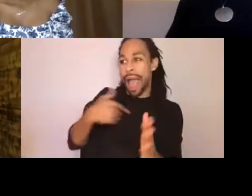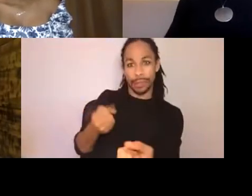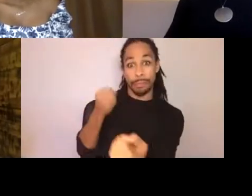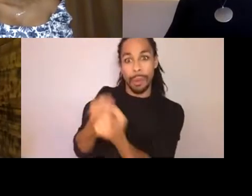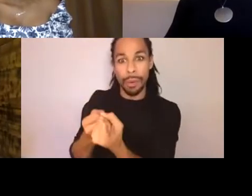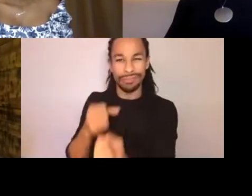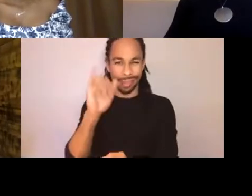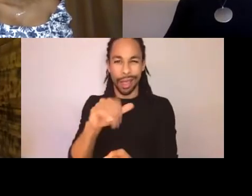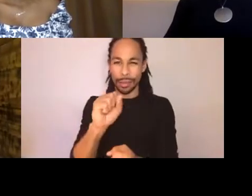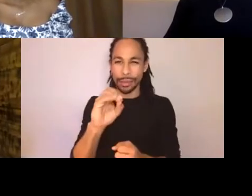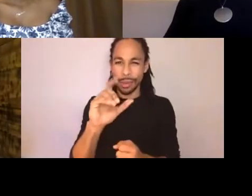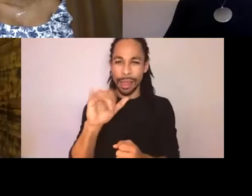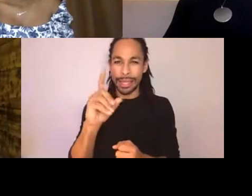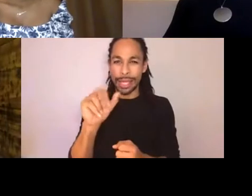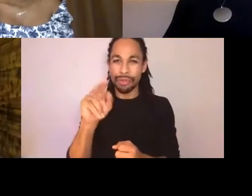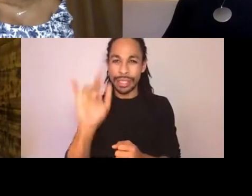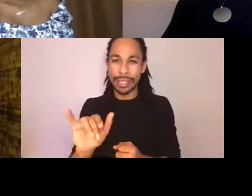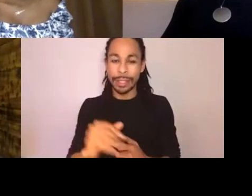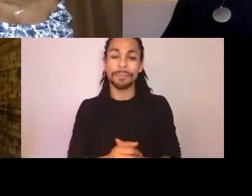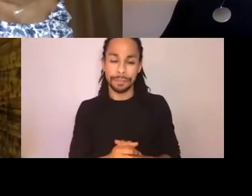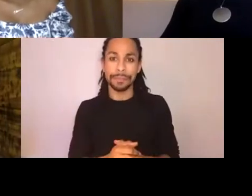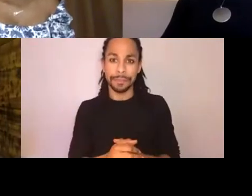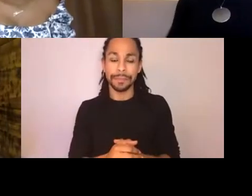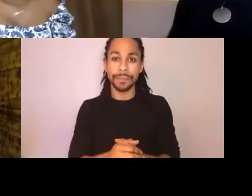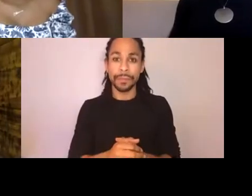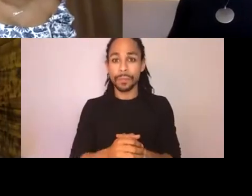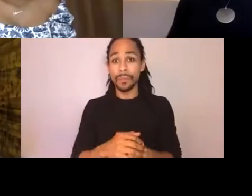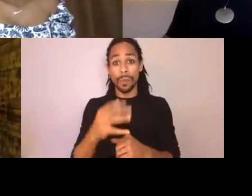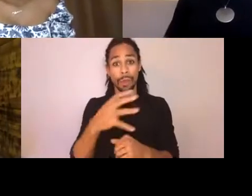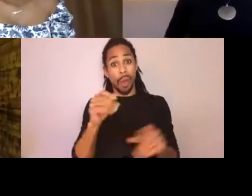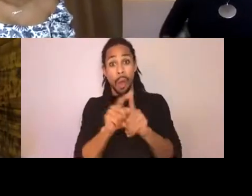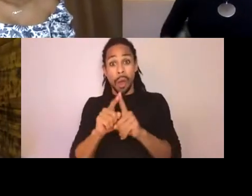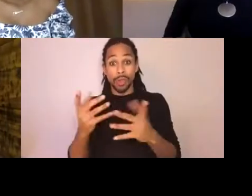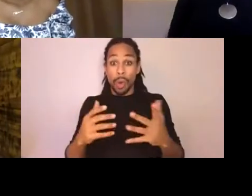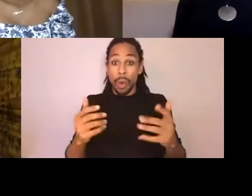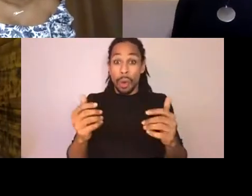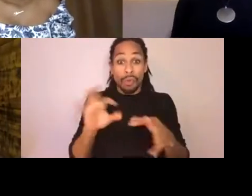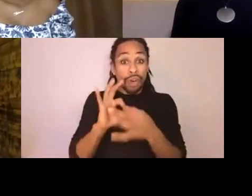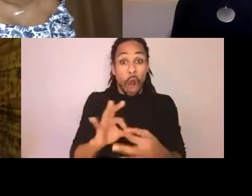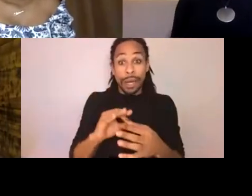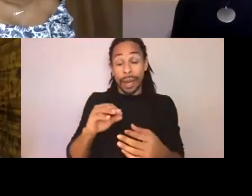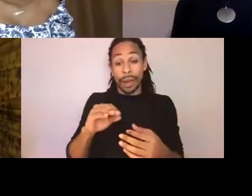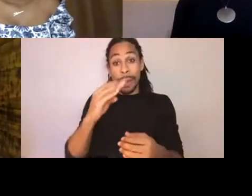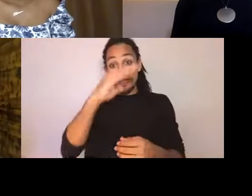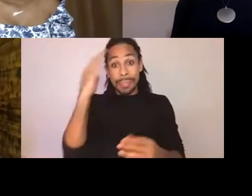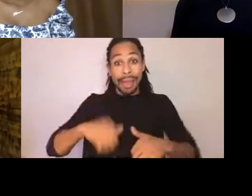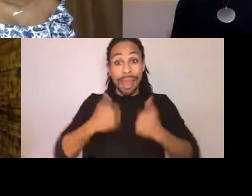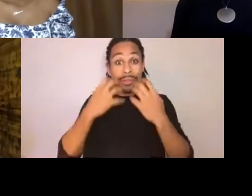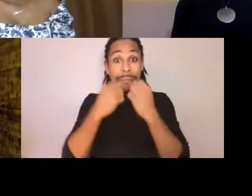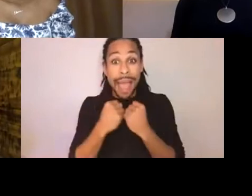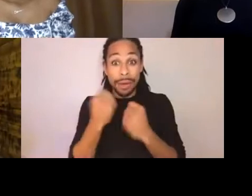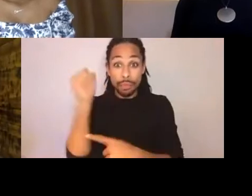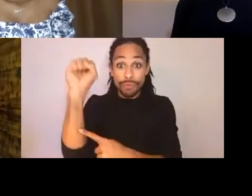managed what happened with, you know, the Black Lives Matter movement, and